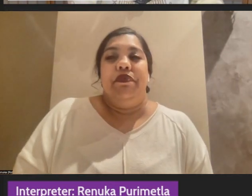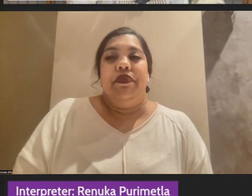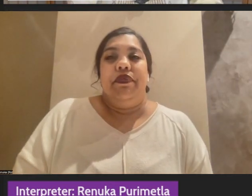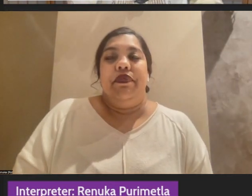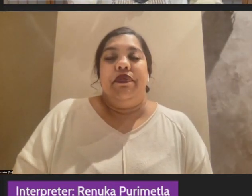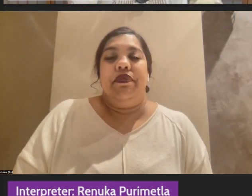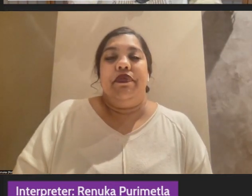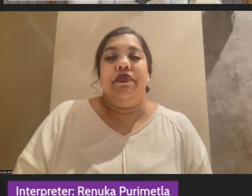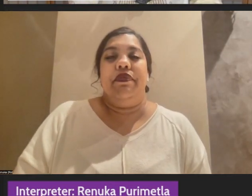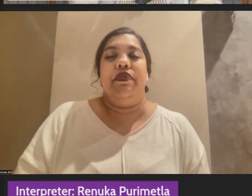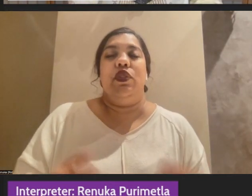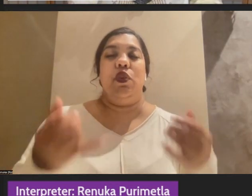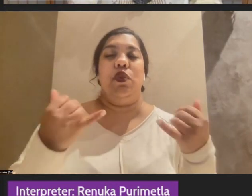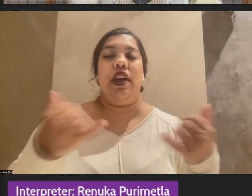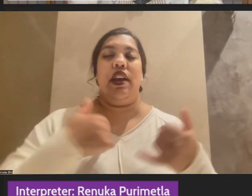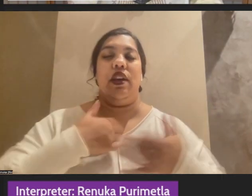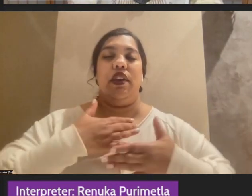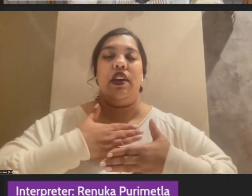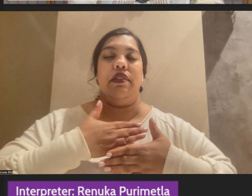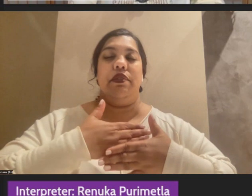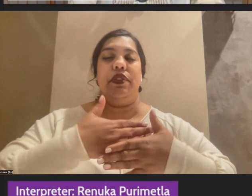And so I breathe